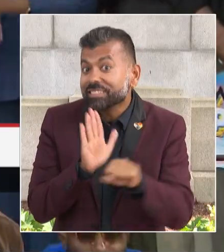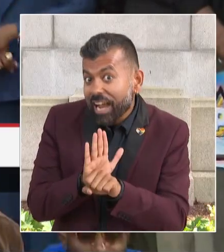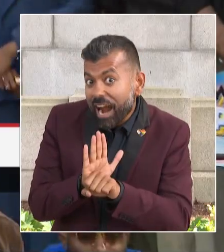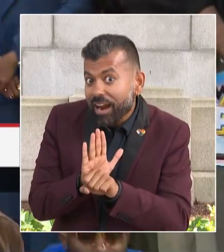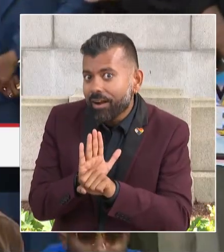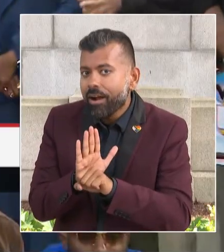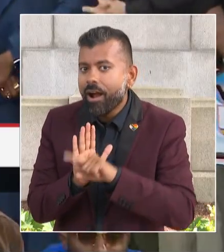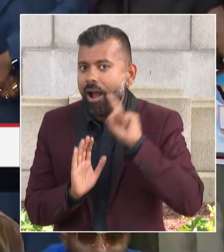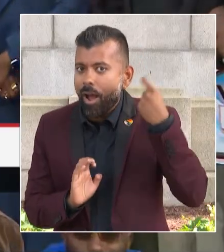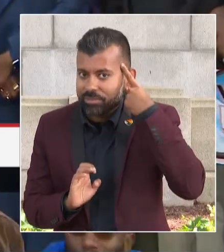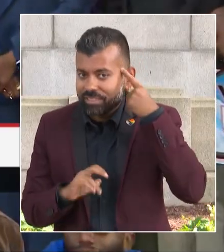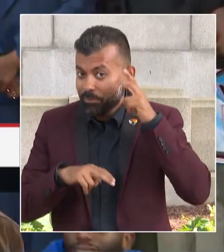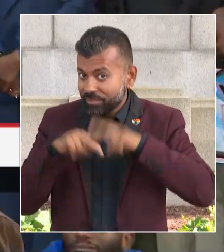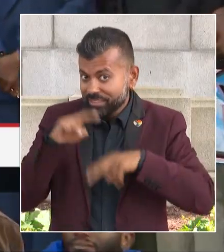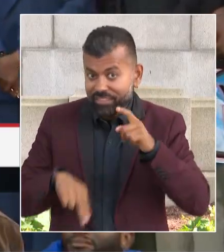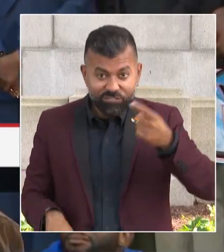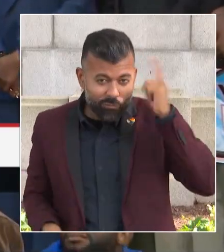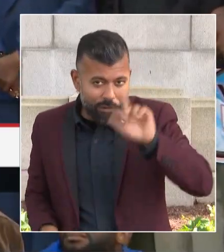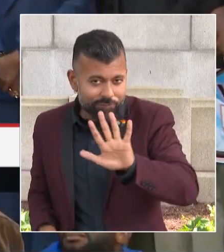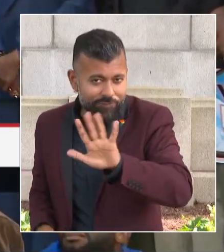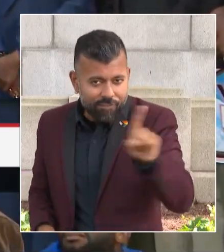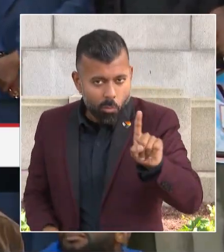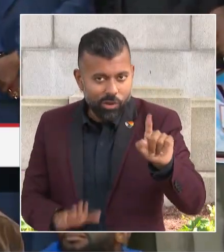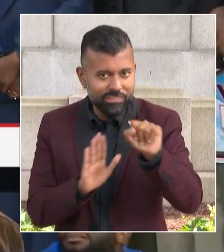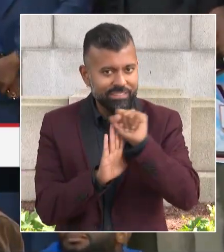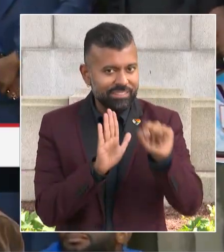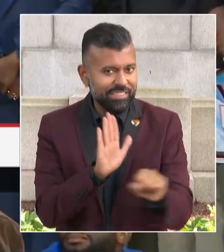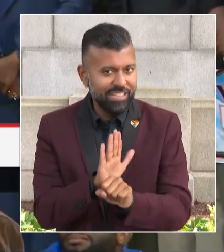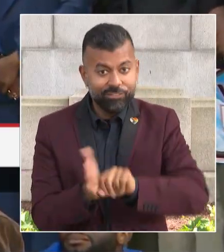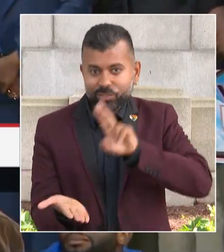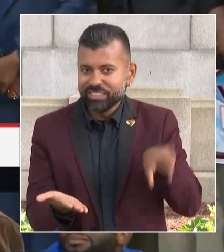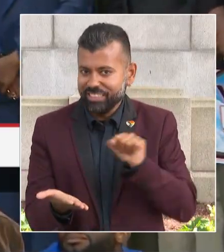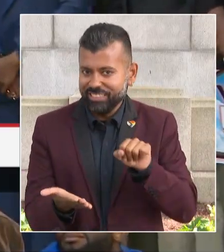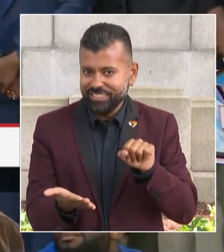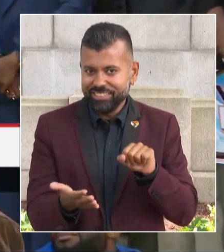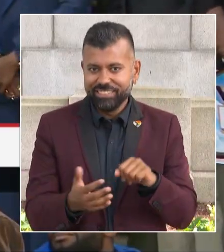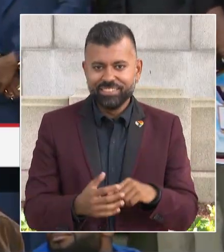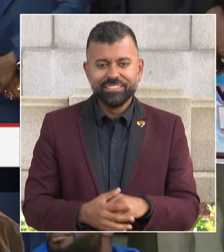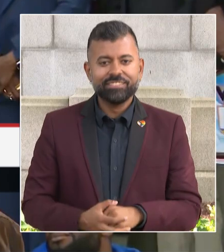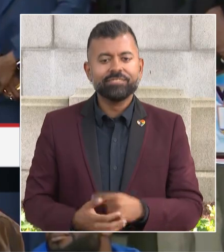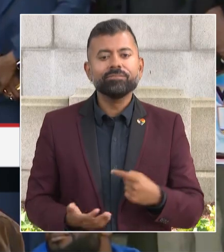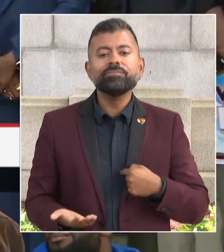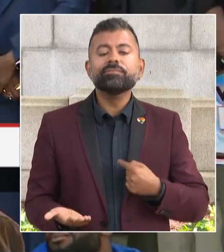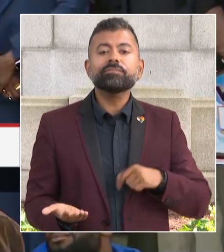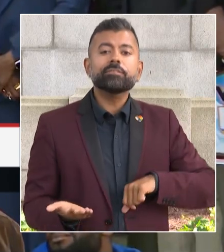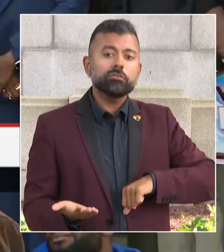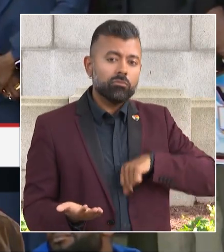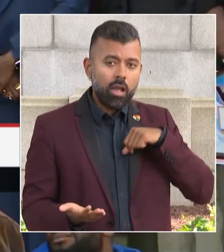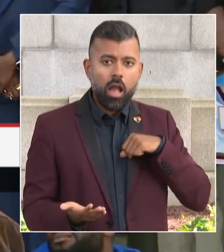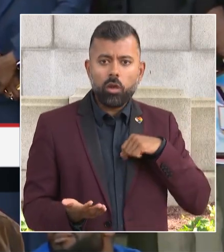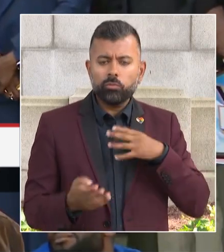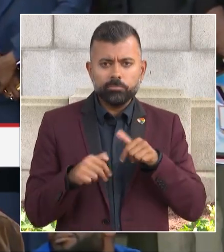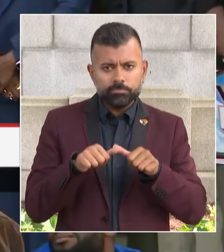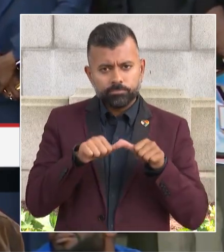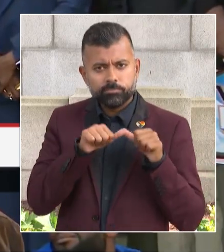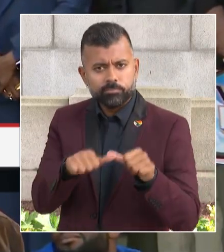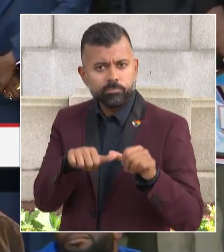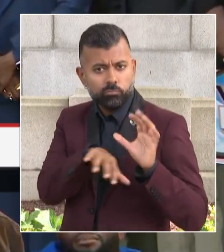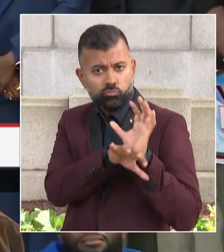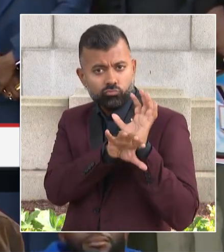We are here in a proud tradition to raise the flag at City Hall,